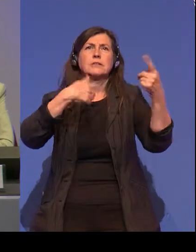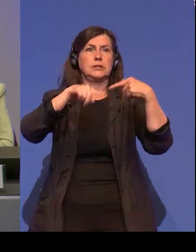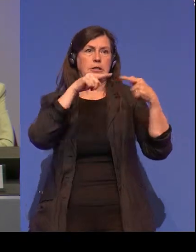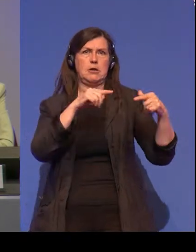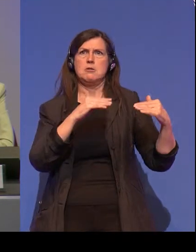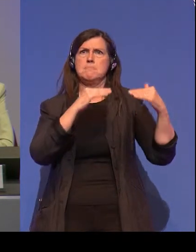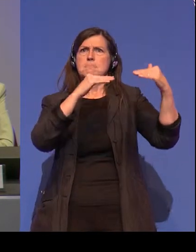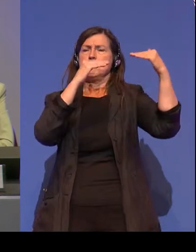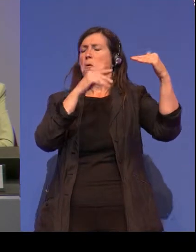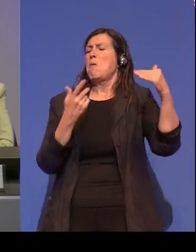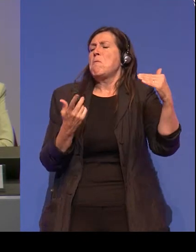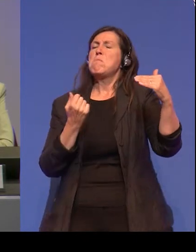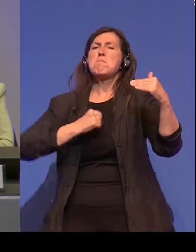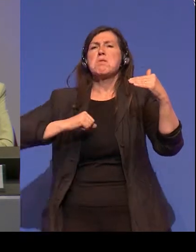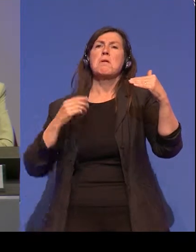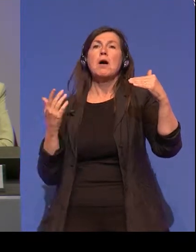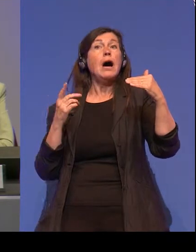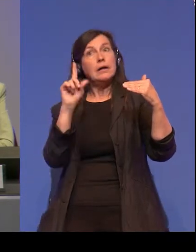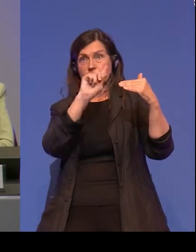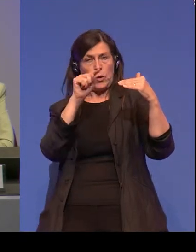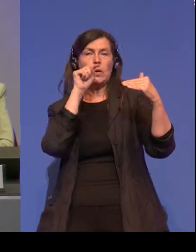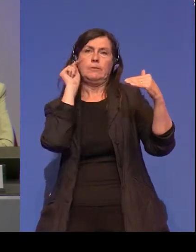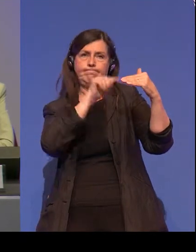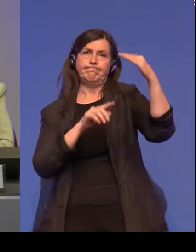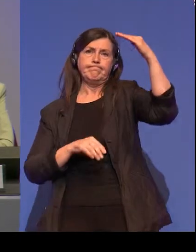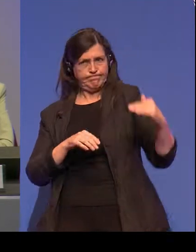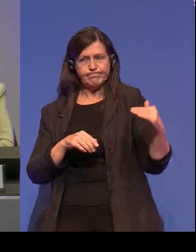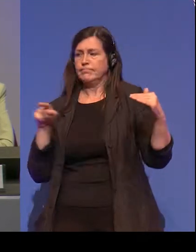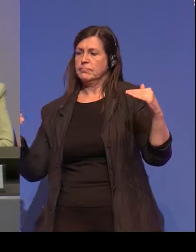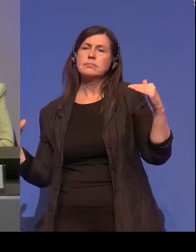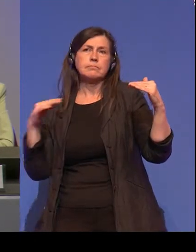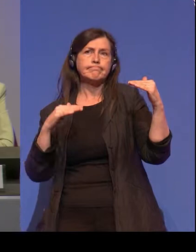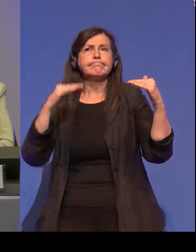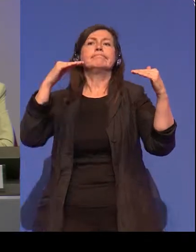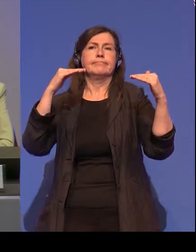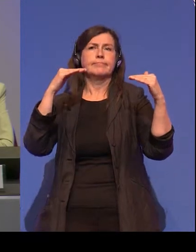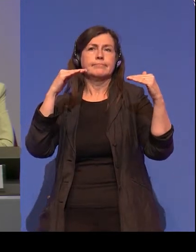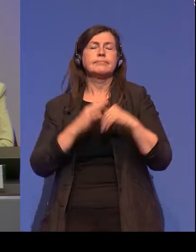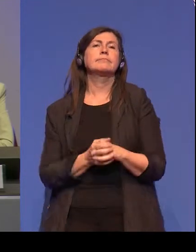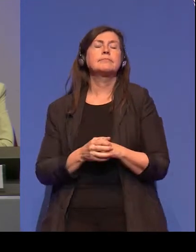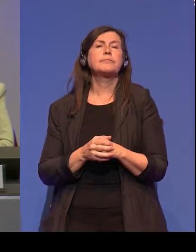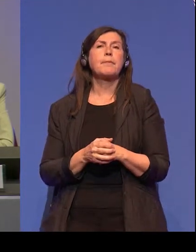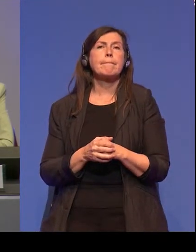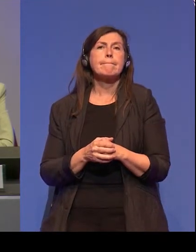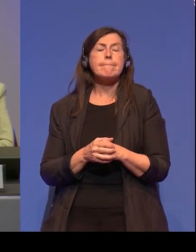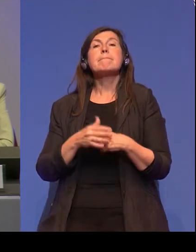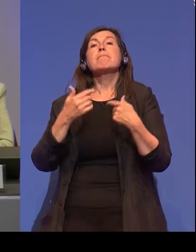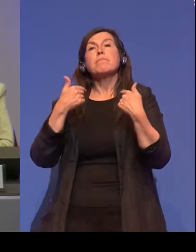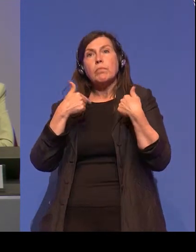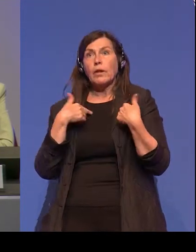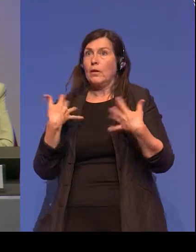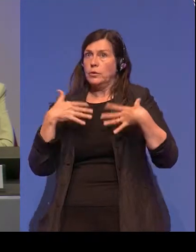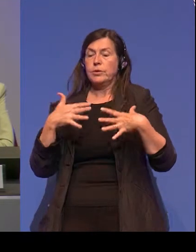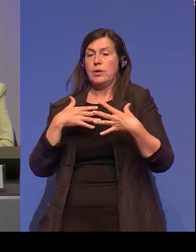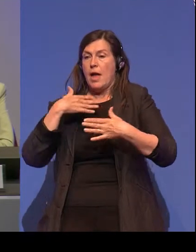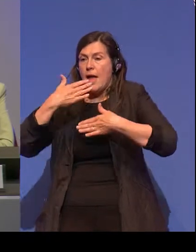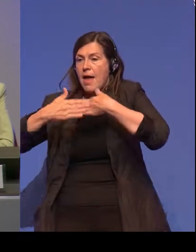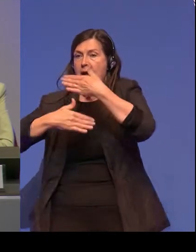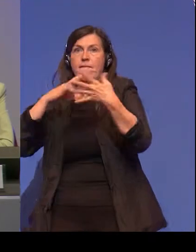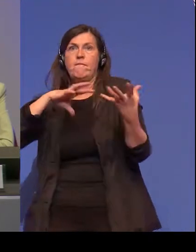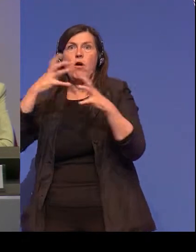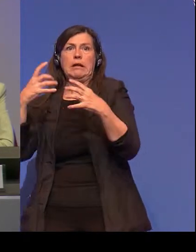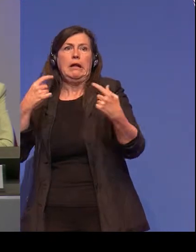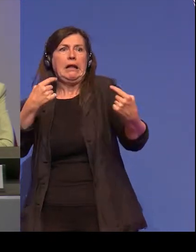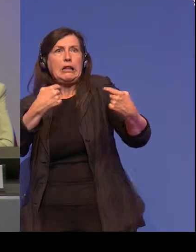ascendant. Dear Chair and the distinguished delegates, we are constantly having to deal with evolving threats, evolving challenges,